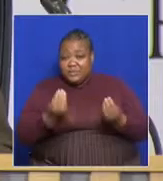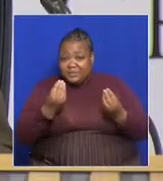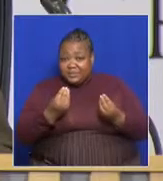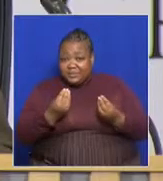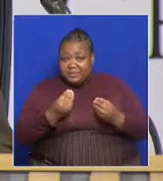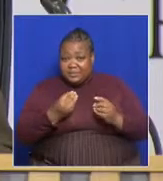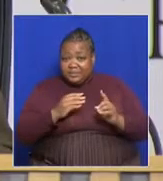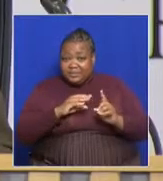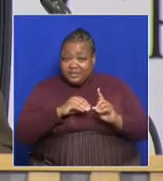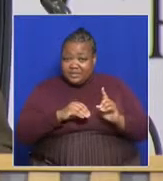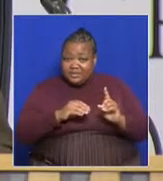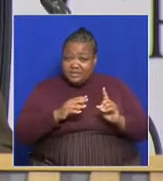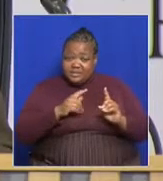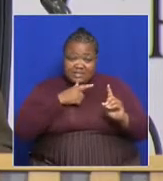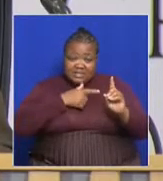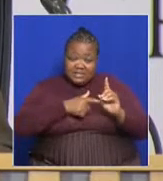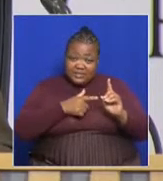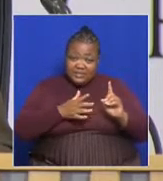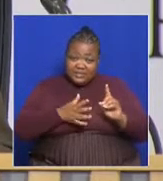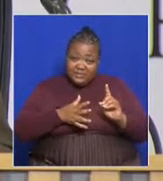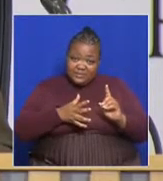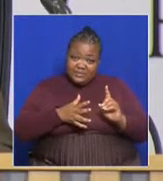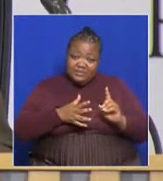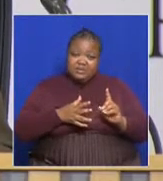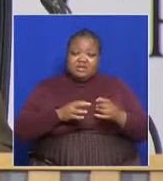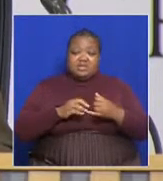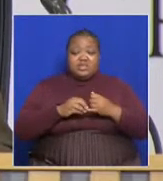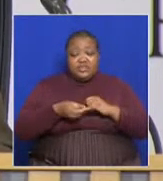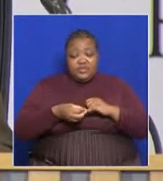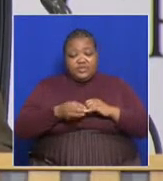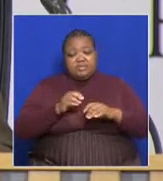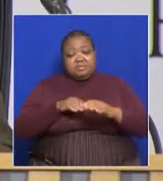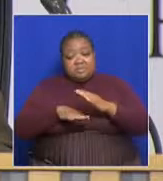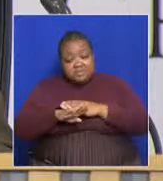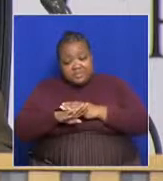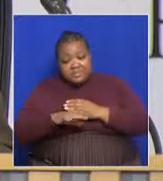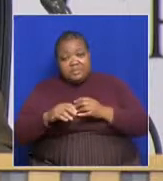Commissioner, when he told me there's an attempted break-in, he